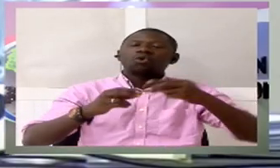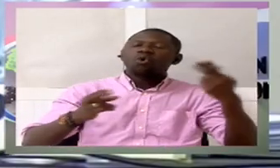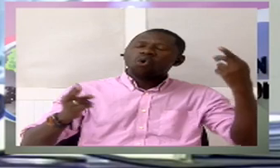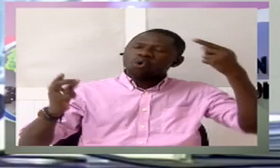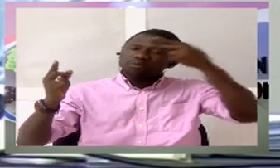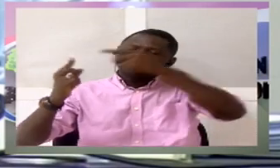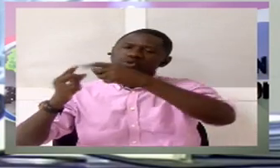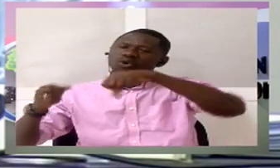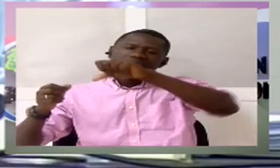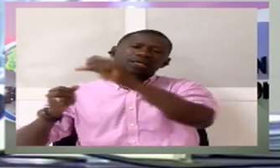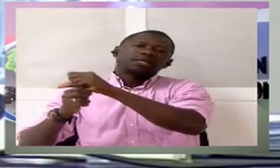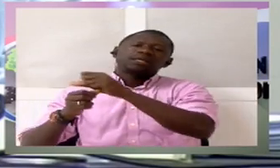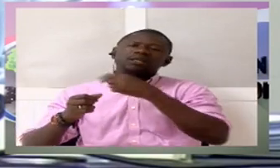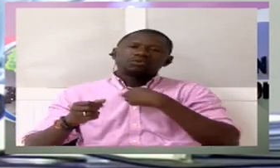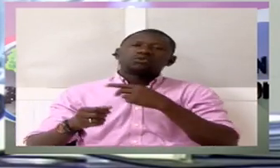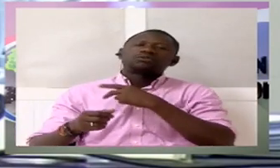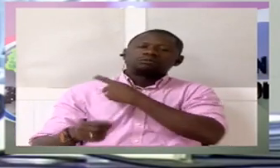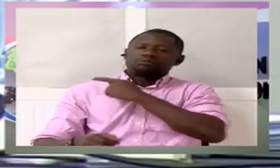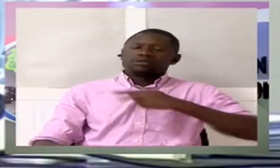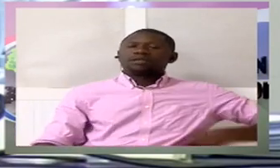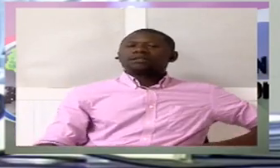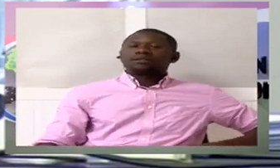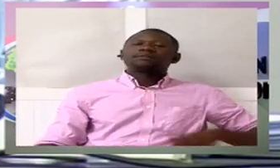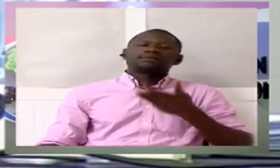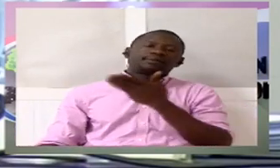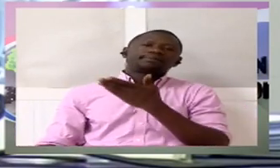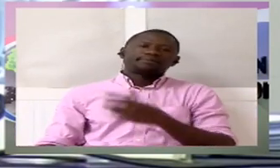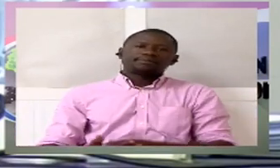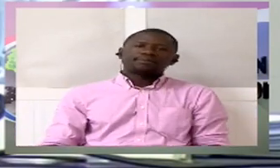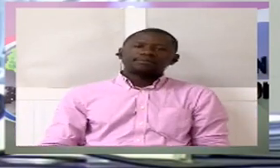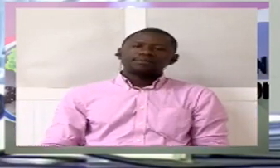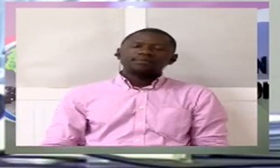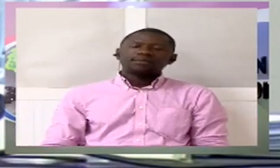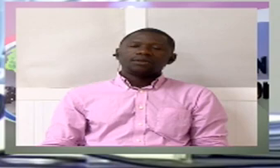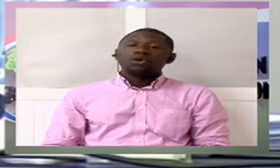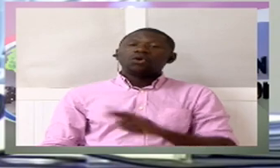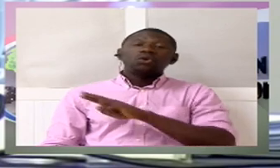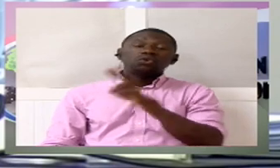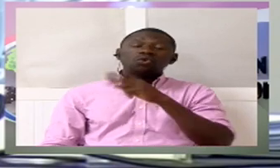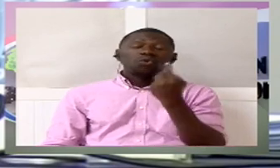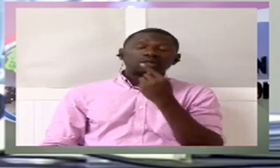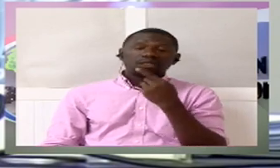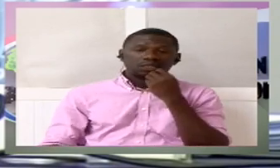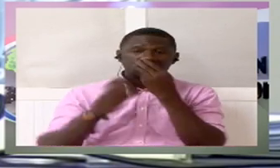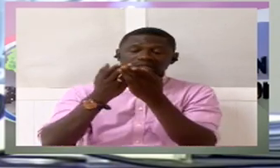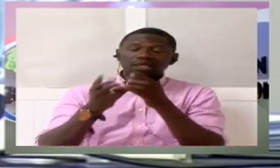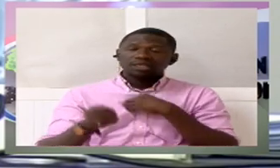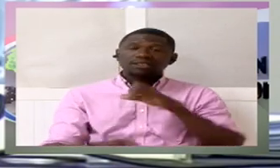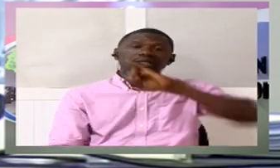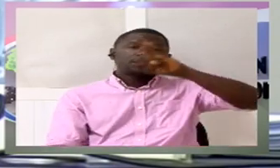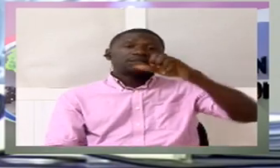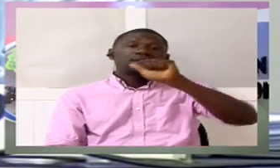And not only was he regarded as Jara Mansa. Bare amanke nyin damanti ka faye jara